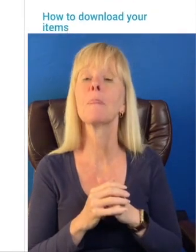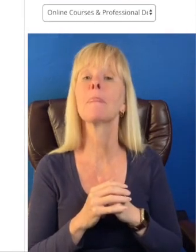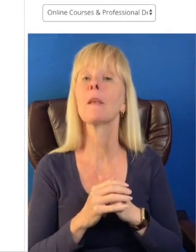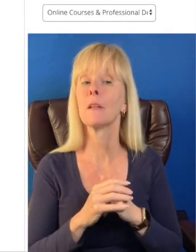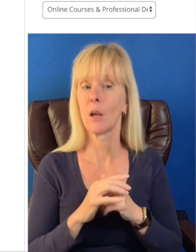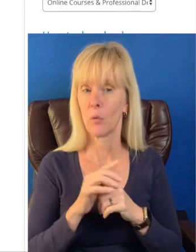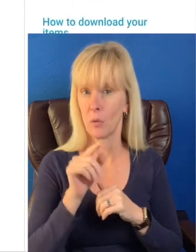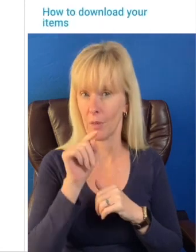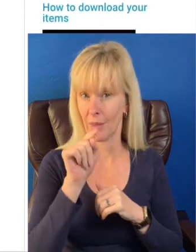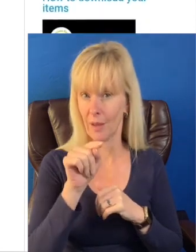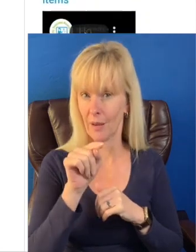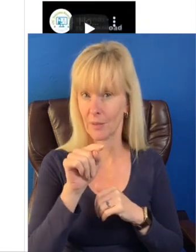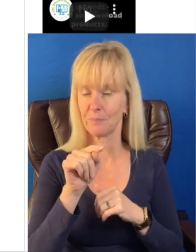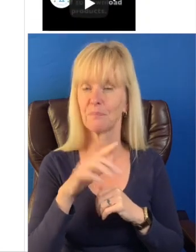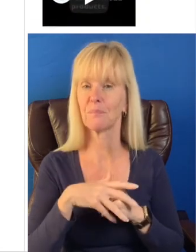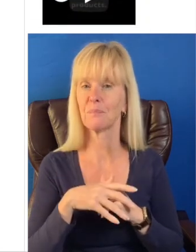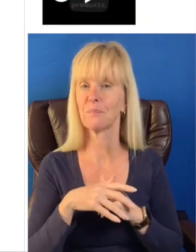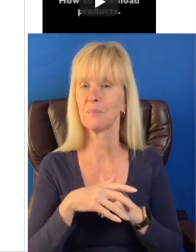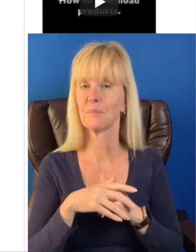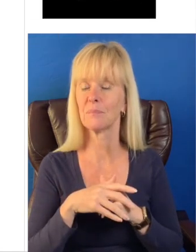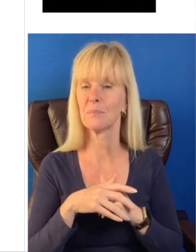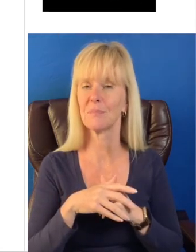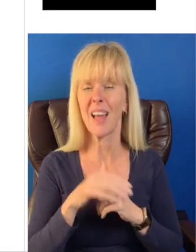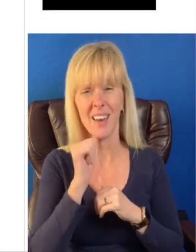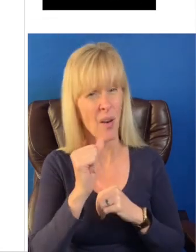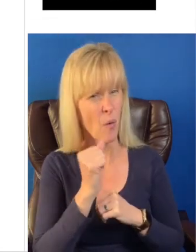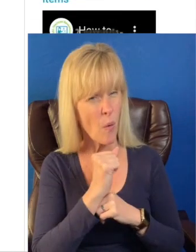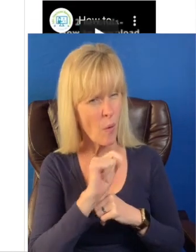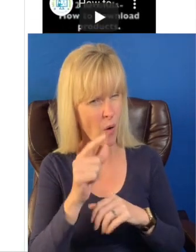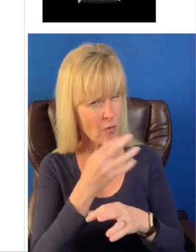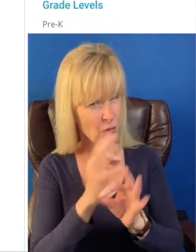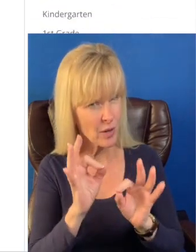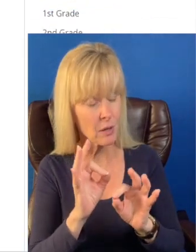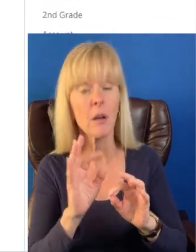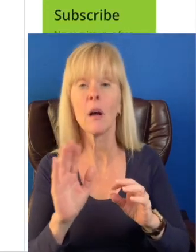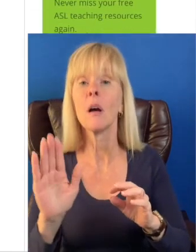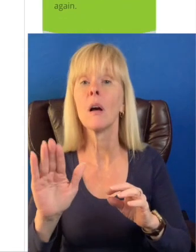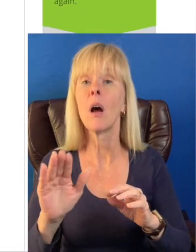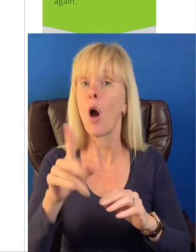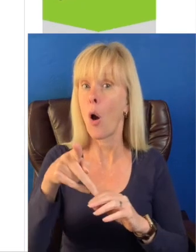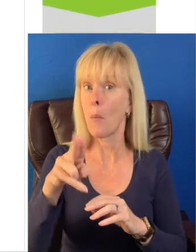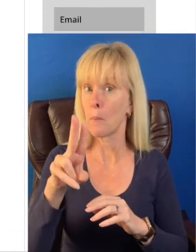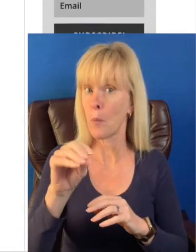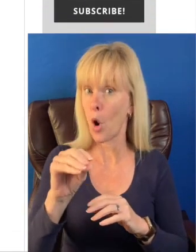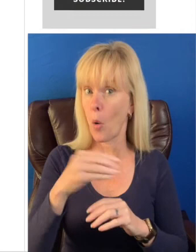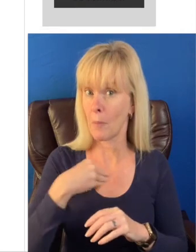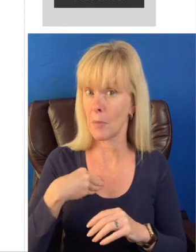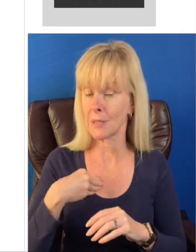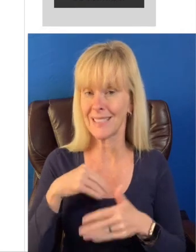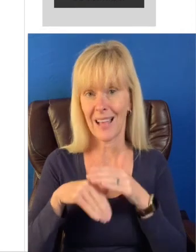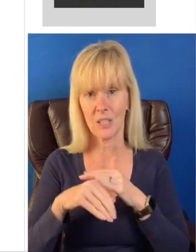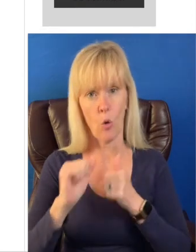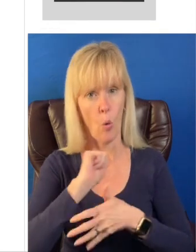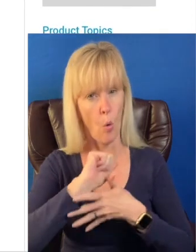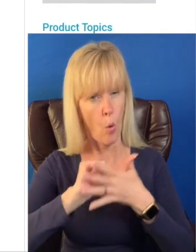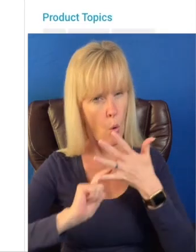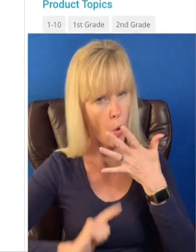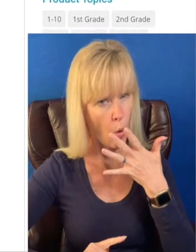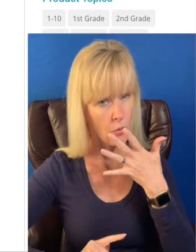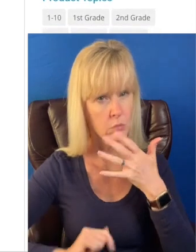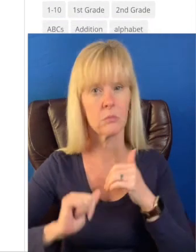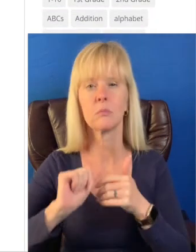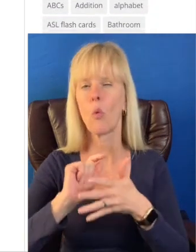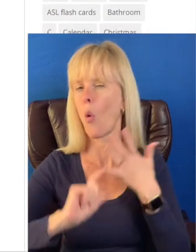We're going to go to here, and that's because these are not all free. Pro members get access to everything.